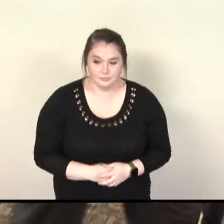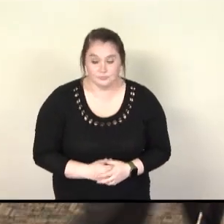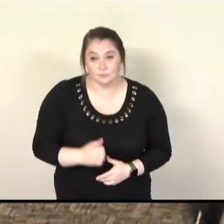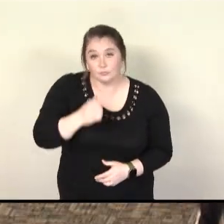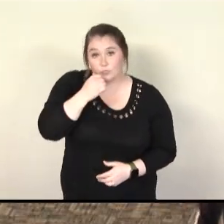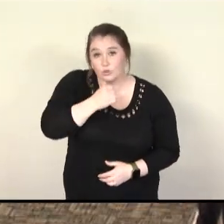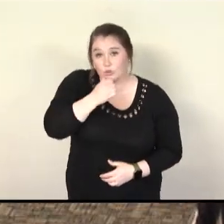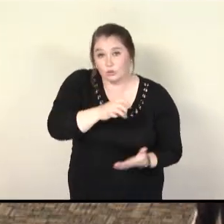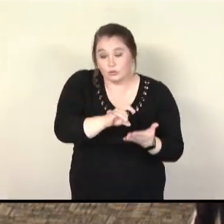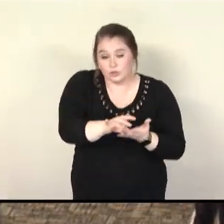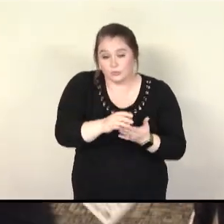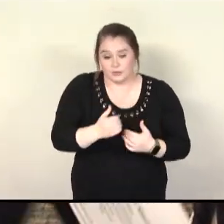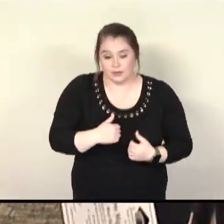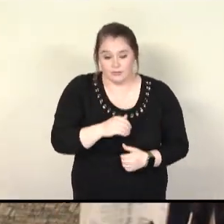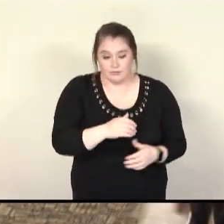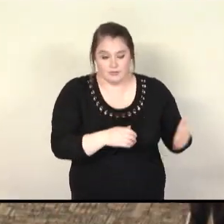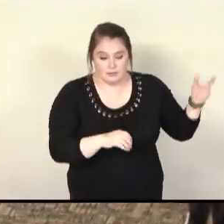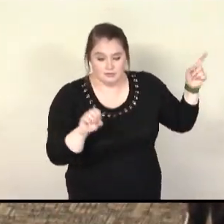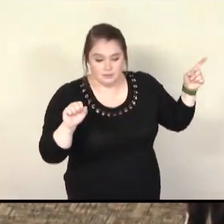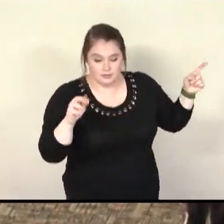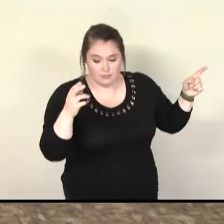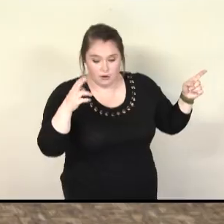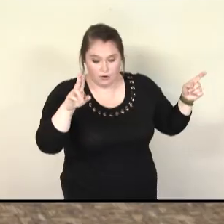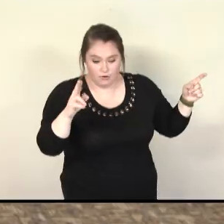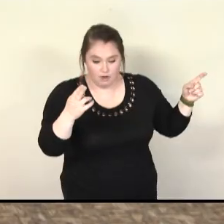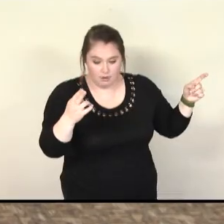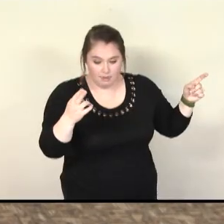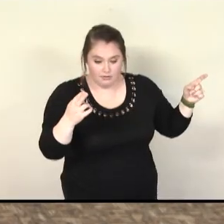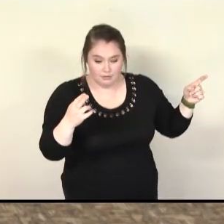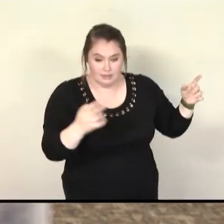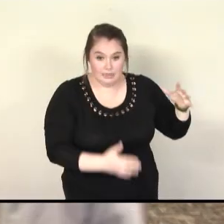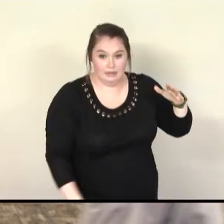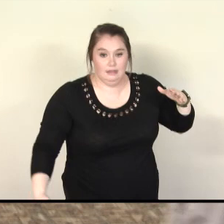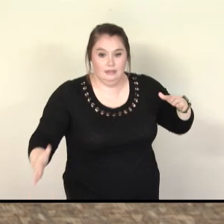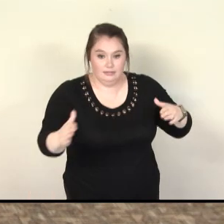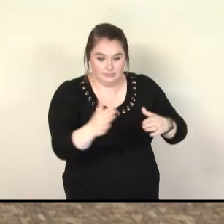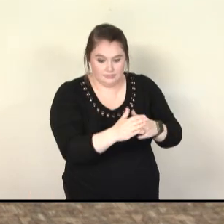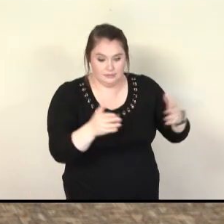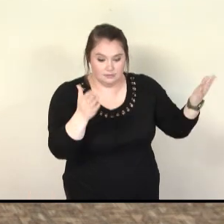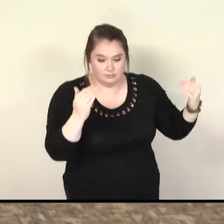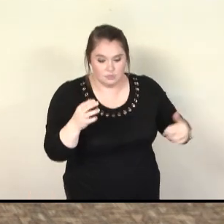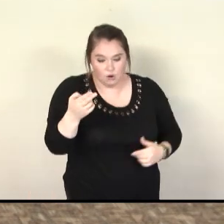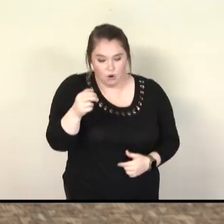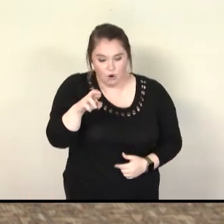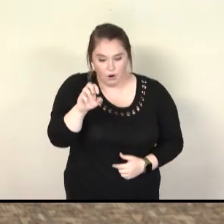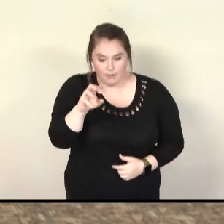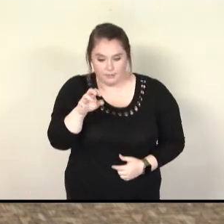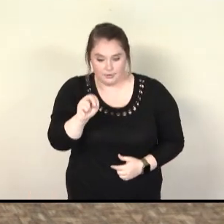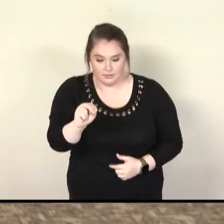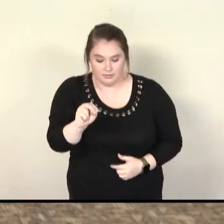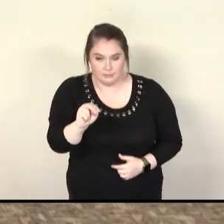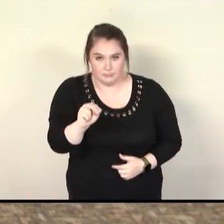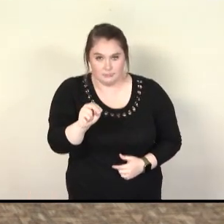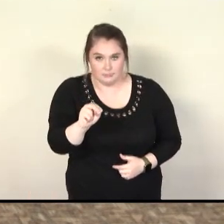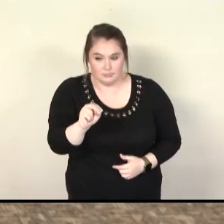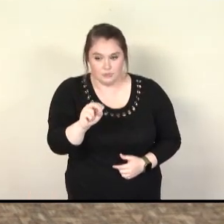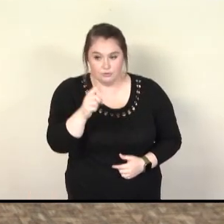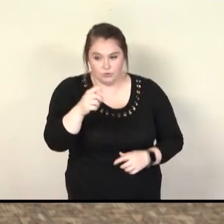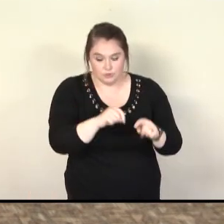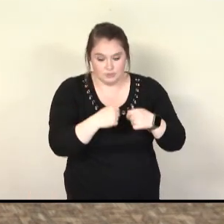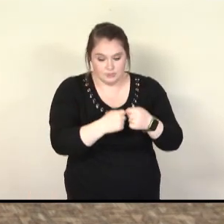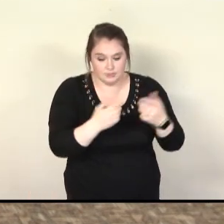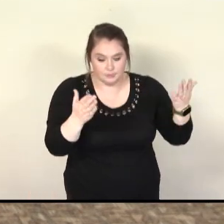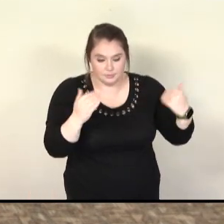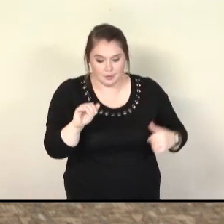For girls soccer, we have Sarah Schlappy, elite, Harmon Strother, first team,